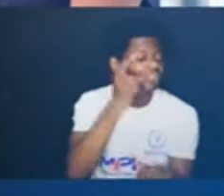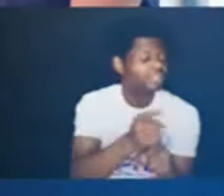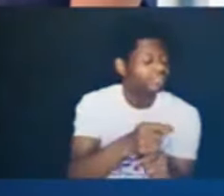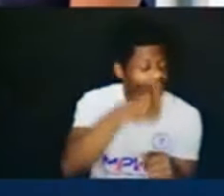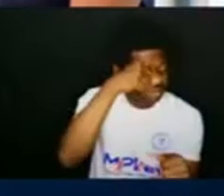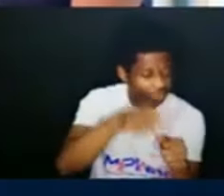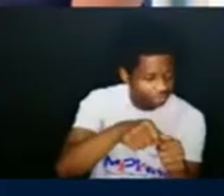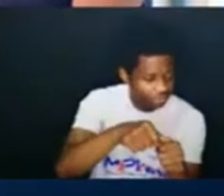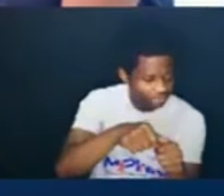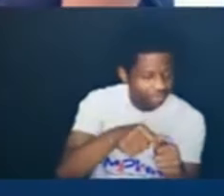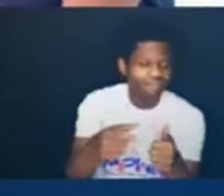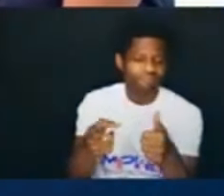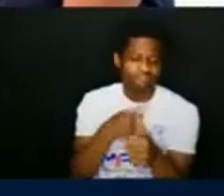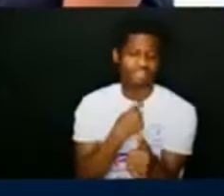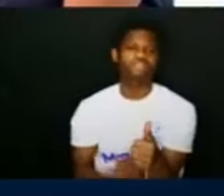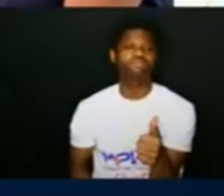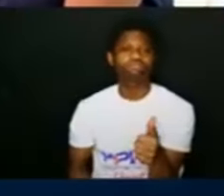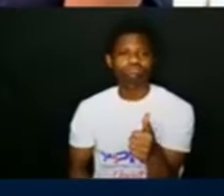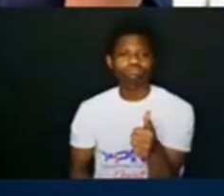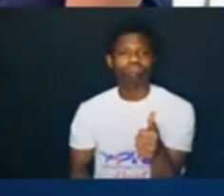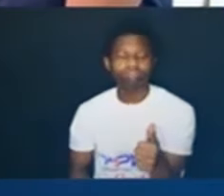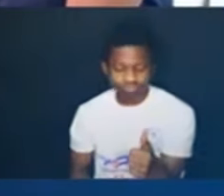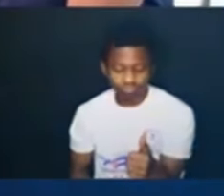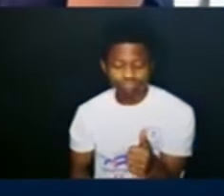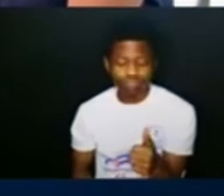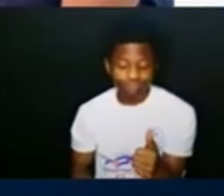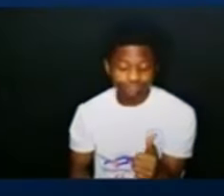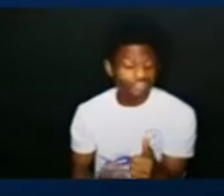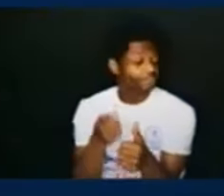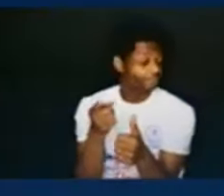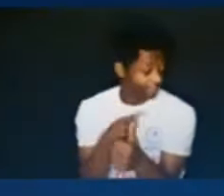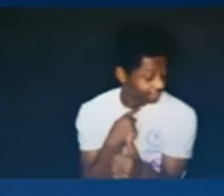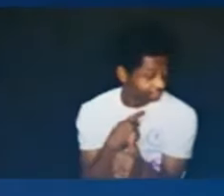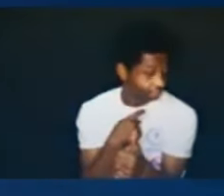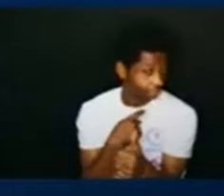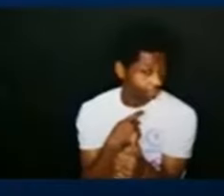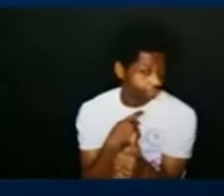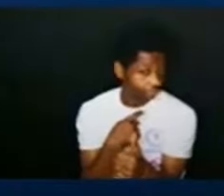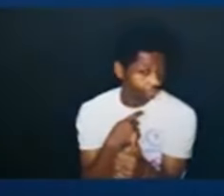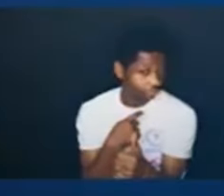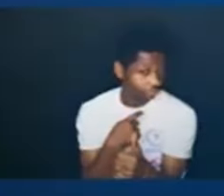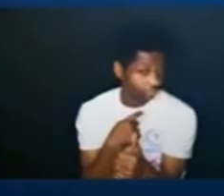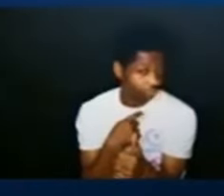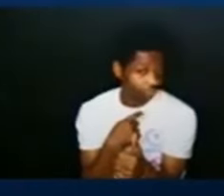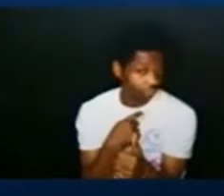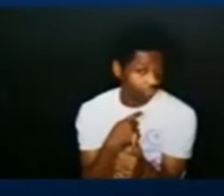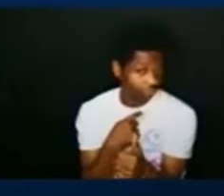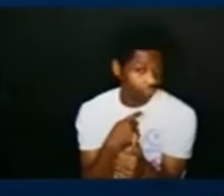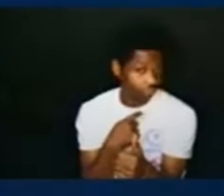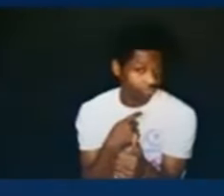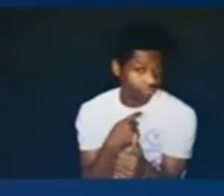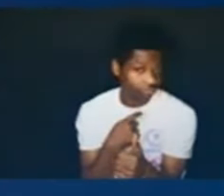something first, before any other thing, go be reconciled with a brother